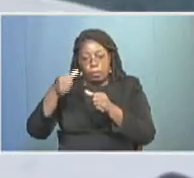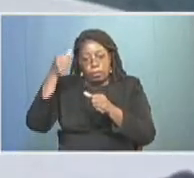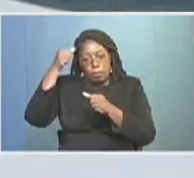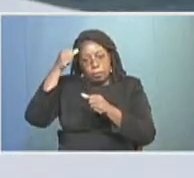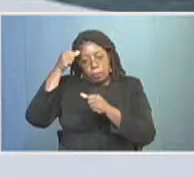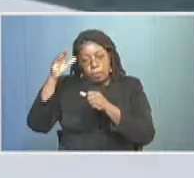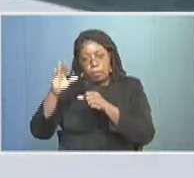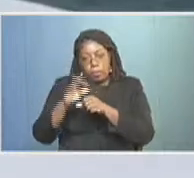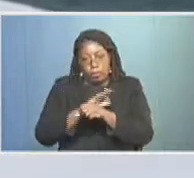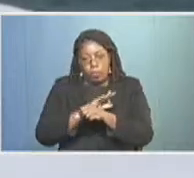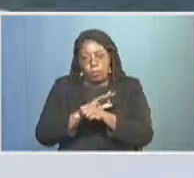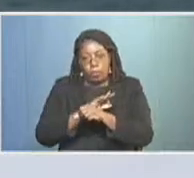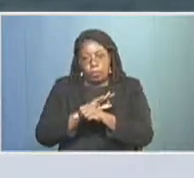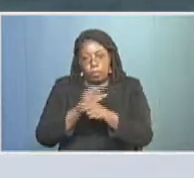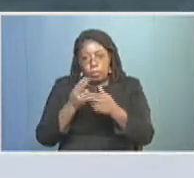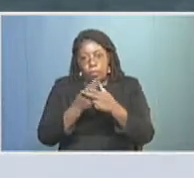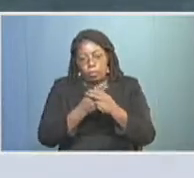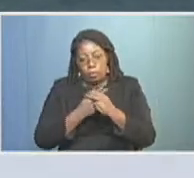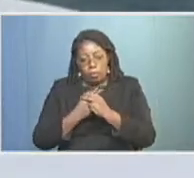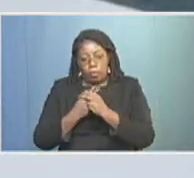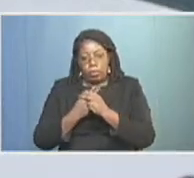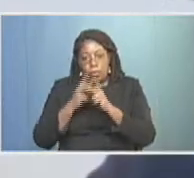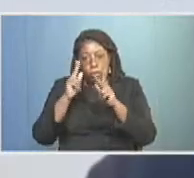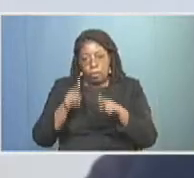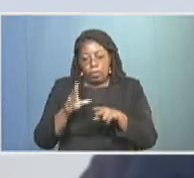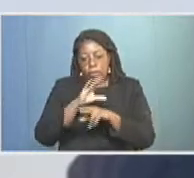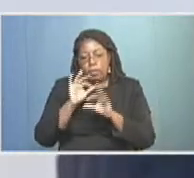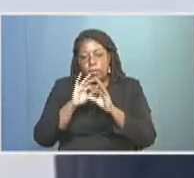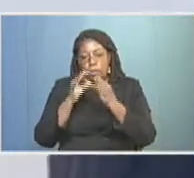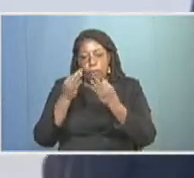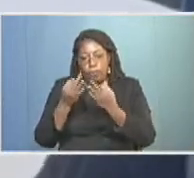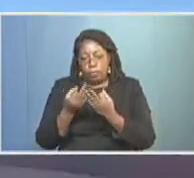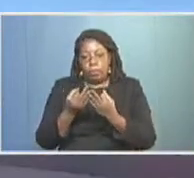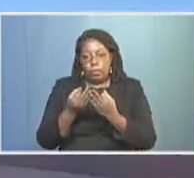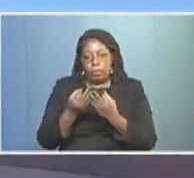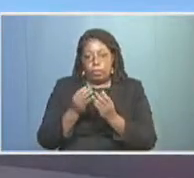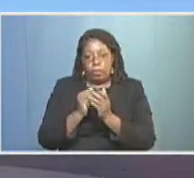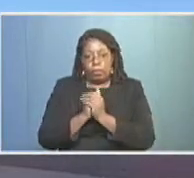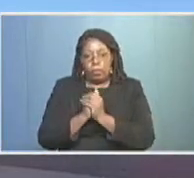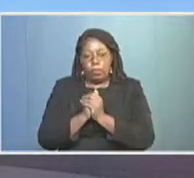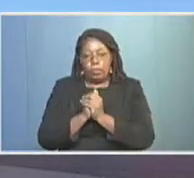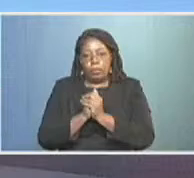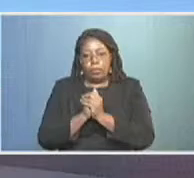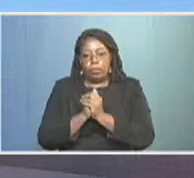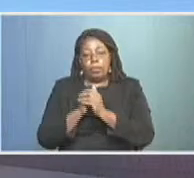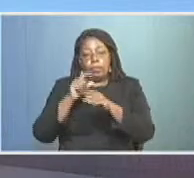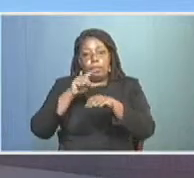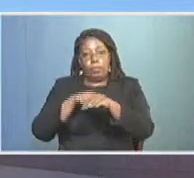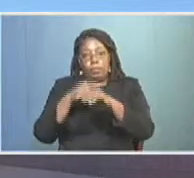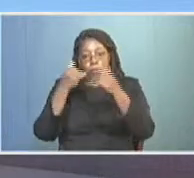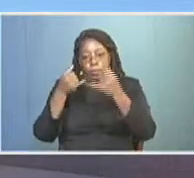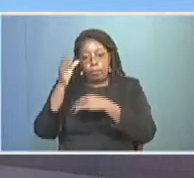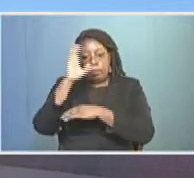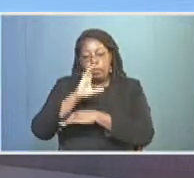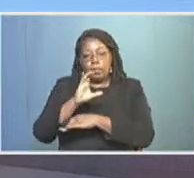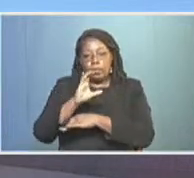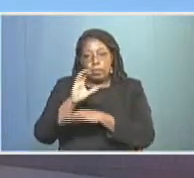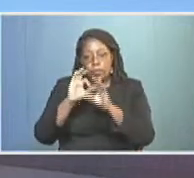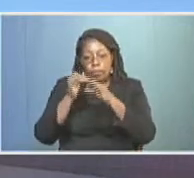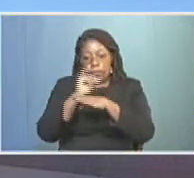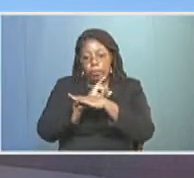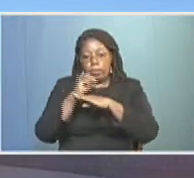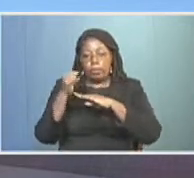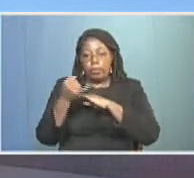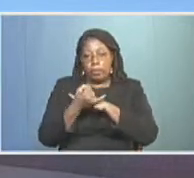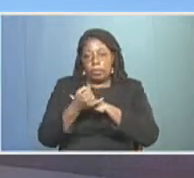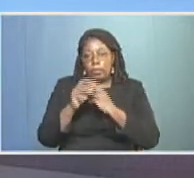unite as human beings and families, despite our differences. Well, it's time now for a check on Family Island weather with